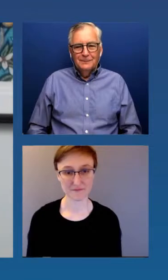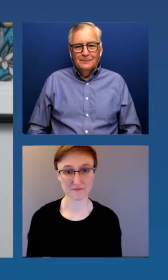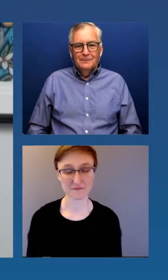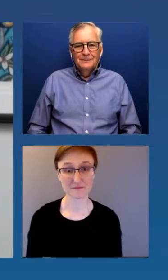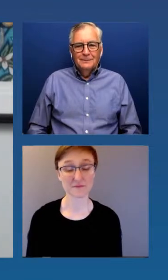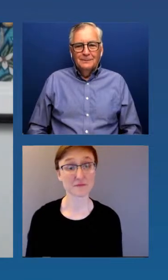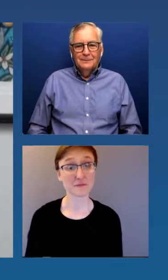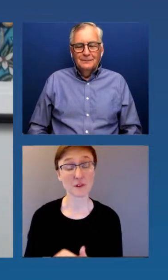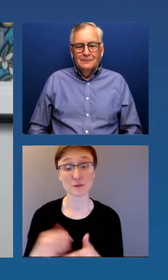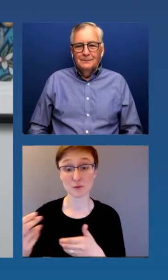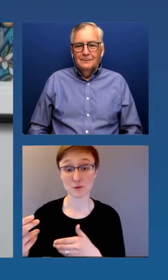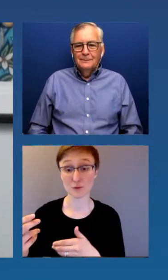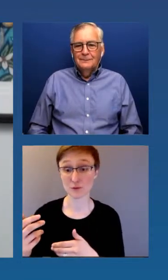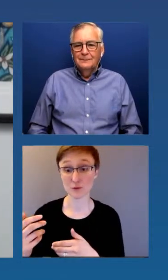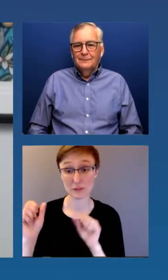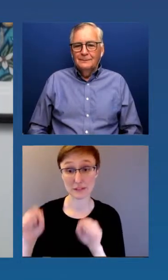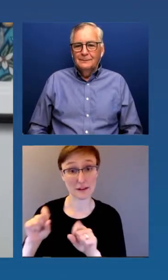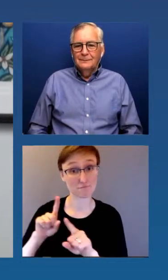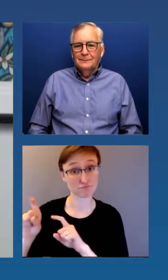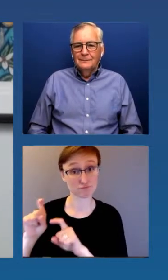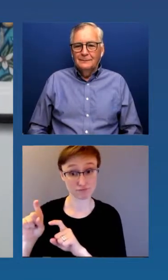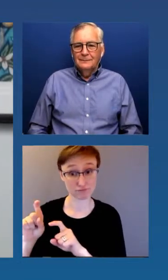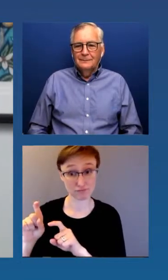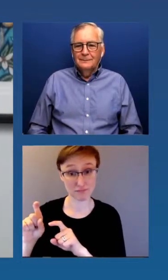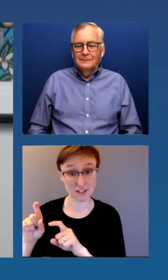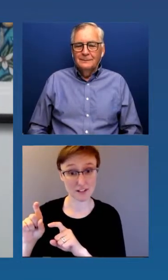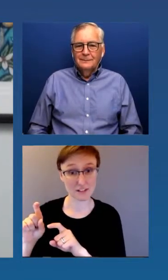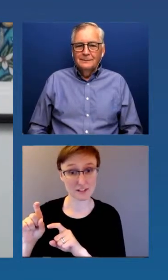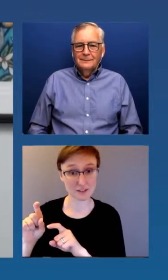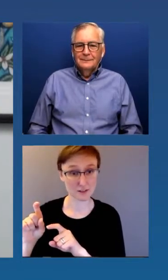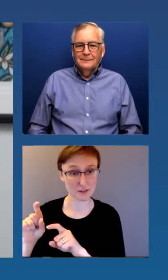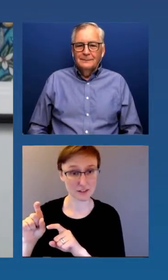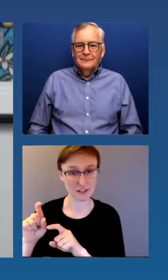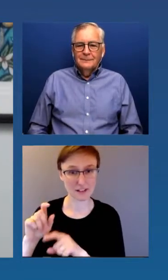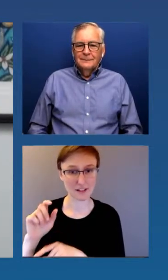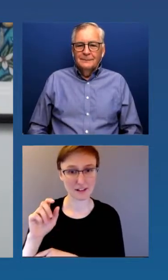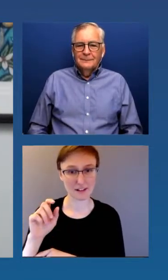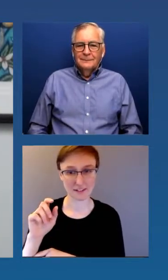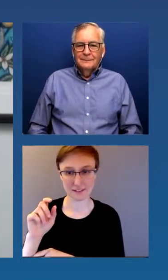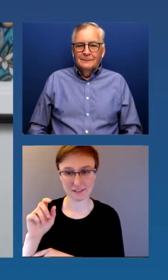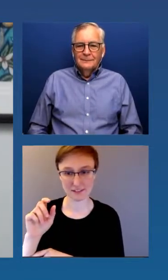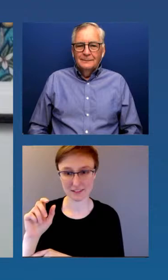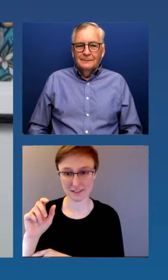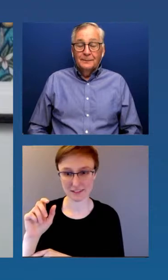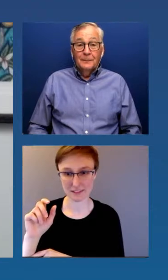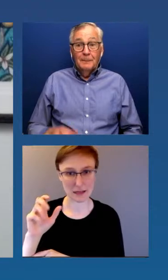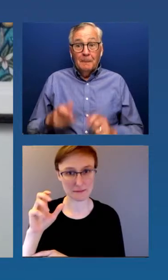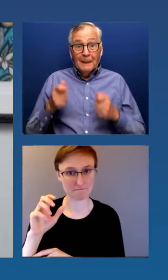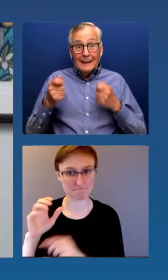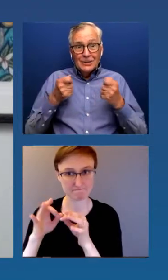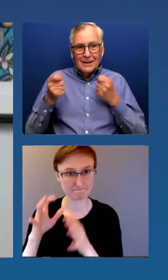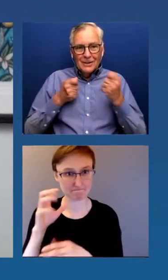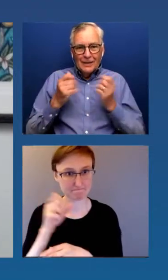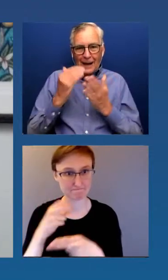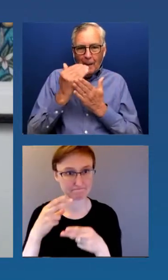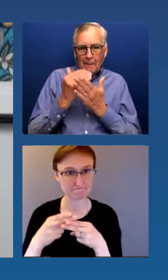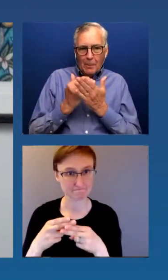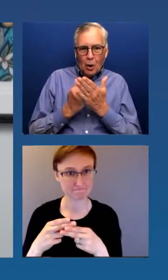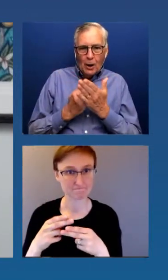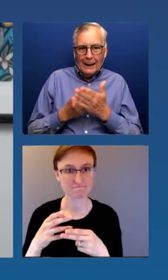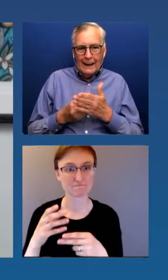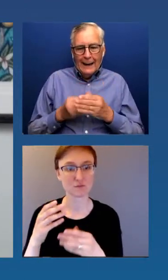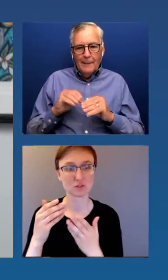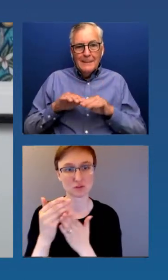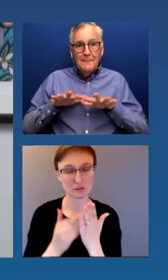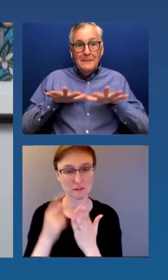have Amira Ali, Program Manager, Epidemiology with Ottawa Public Health, la gestionnaire de programme en épidémiologie de